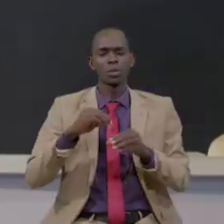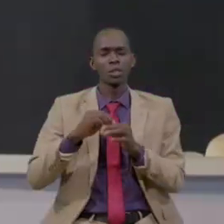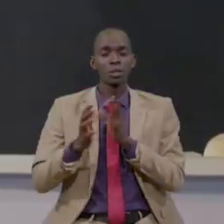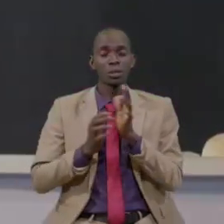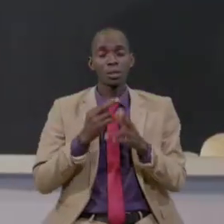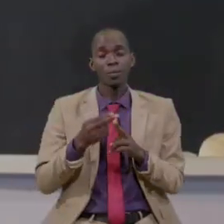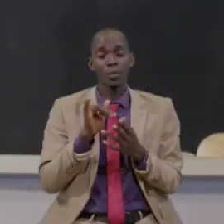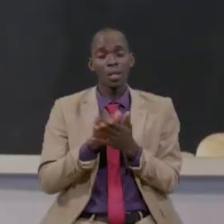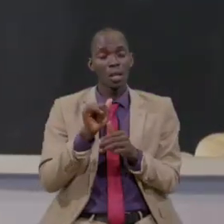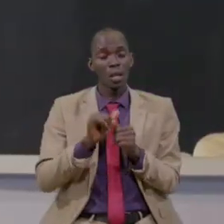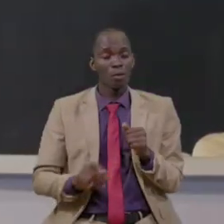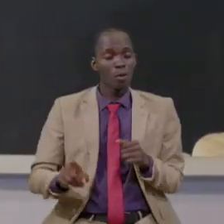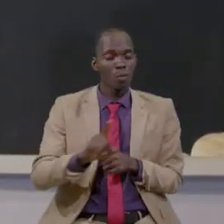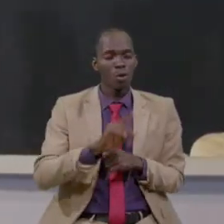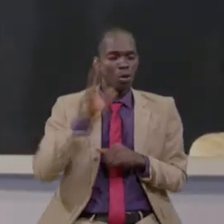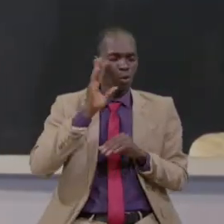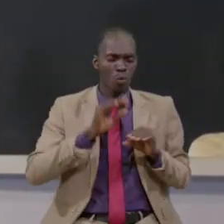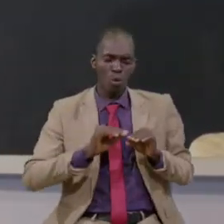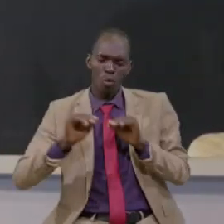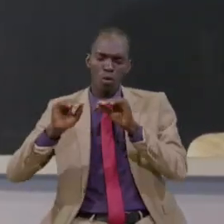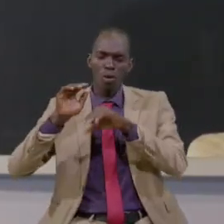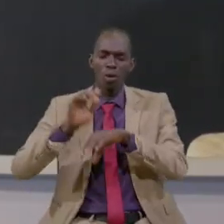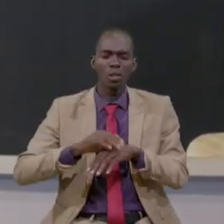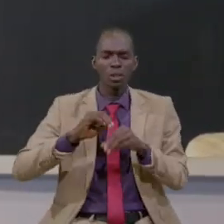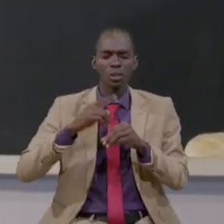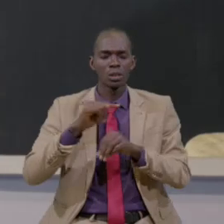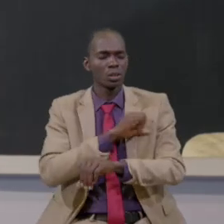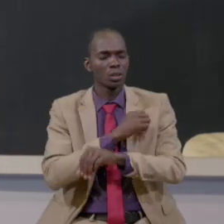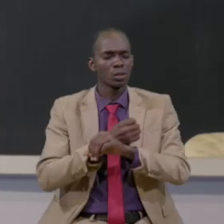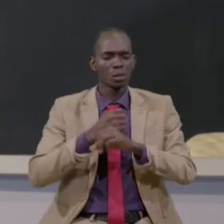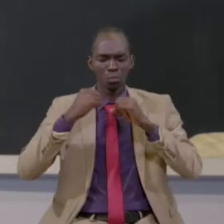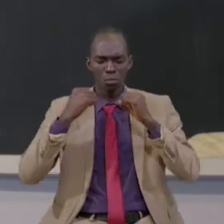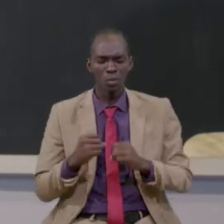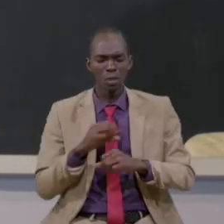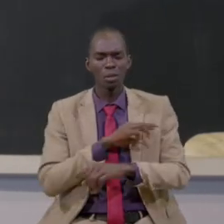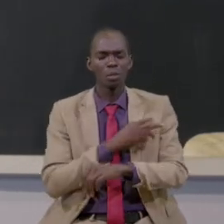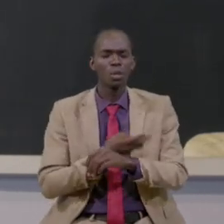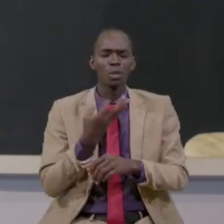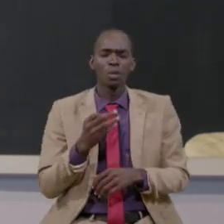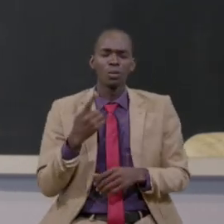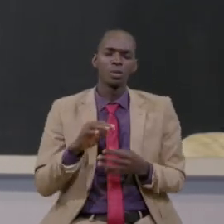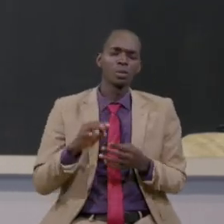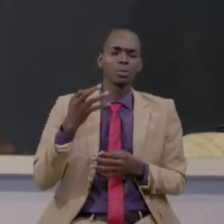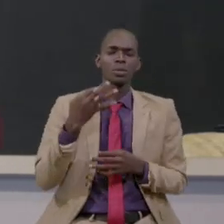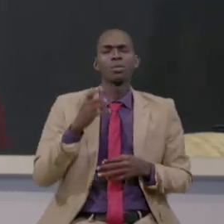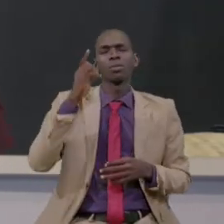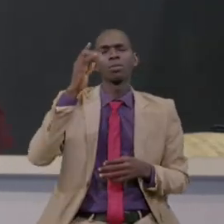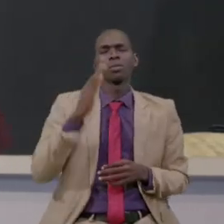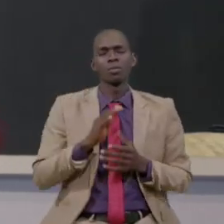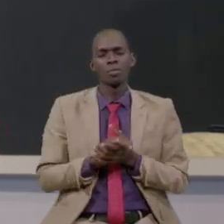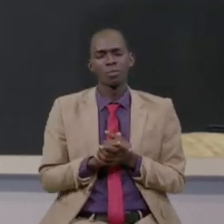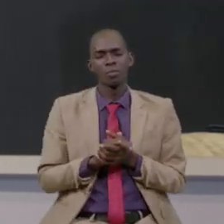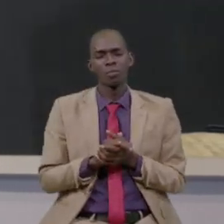forth in the strength and the might and the power of the Spirit of God. This